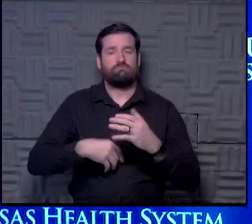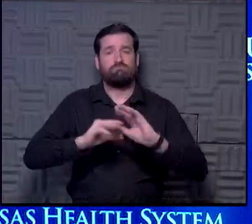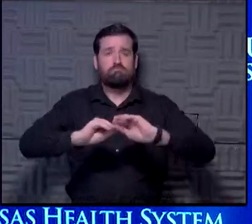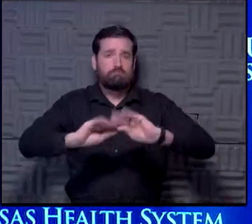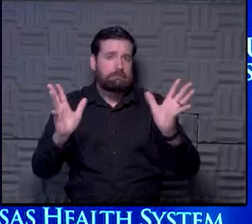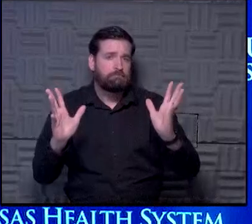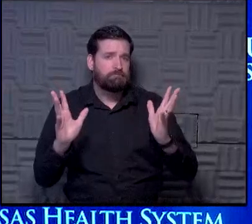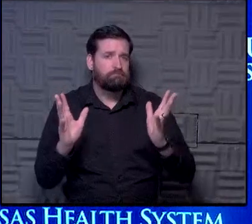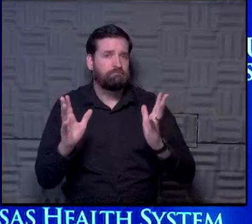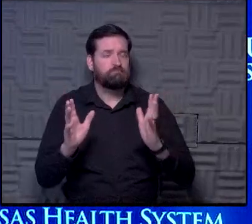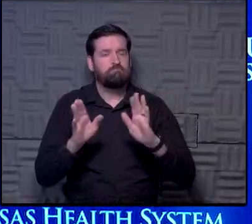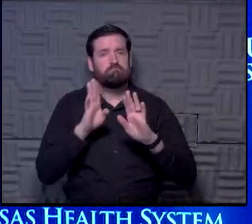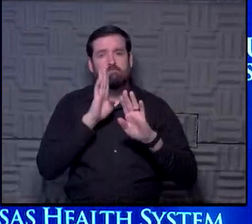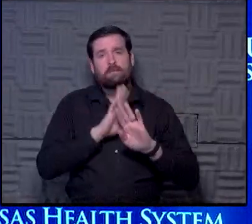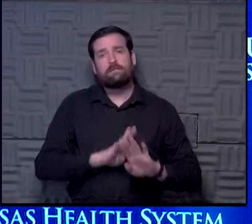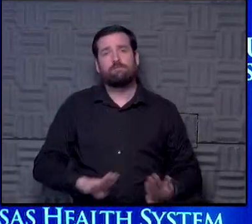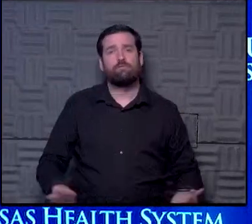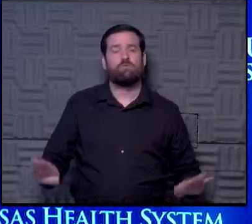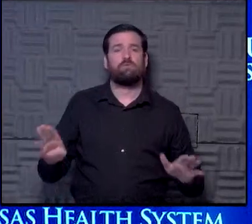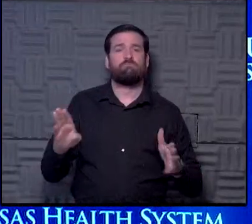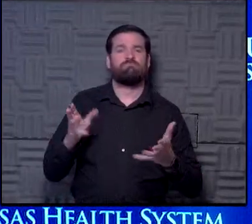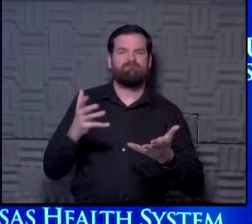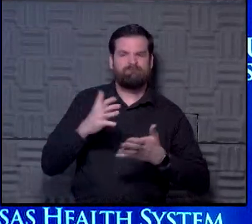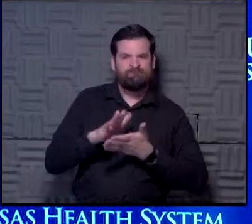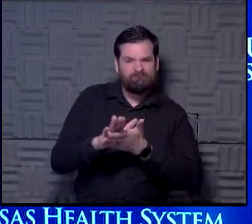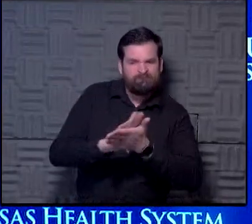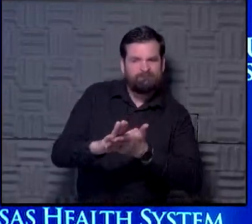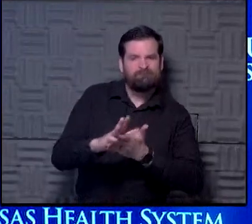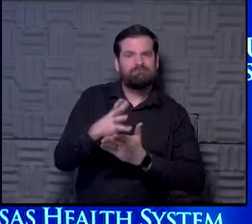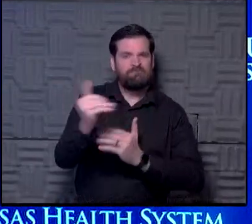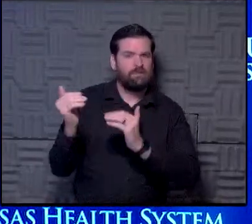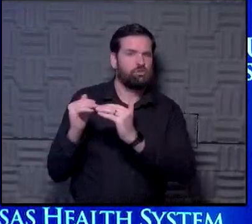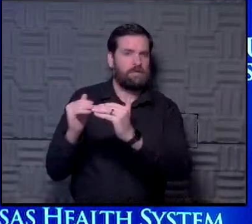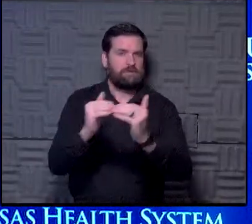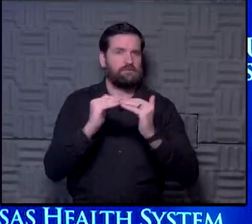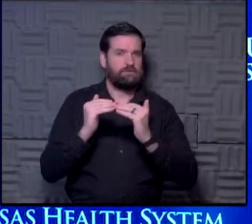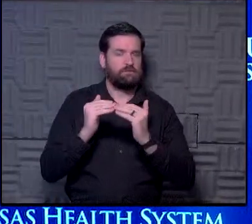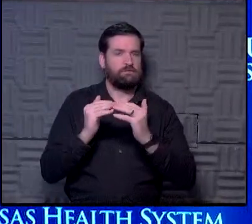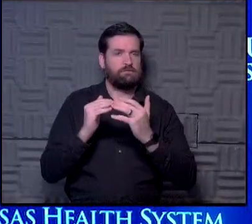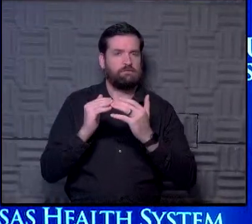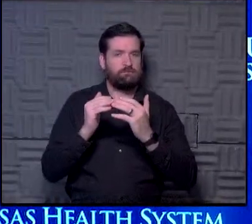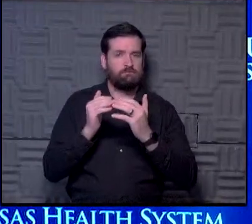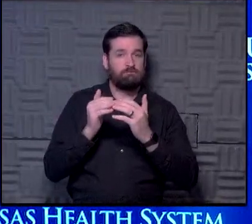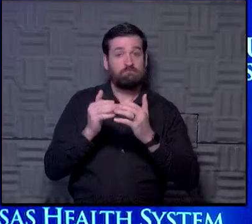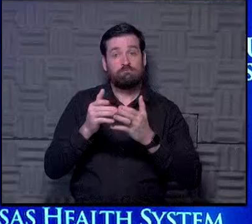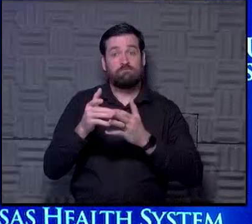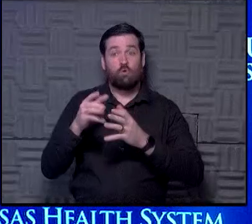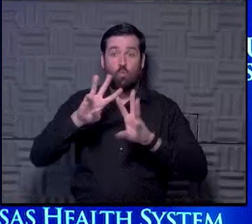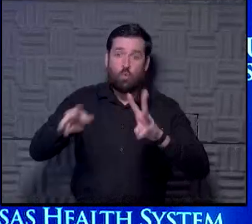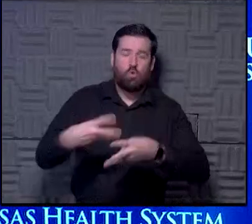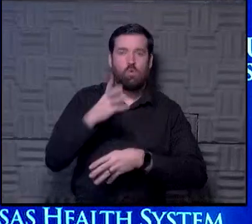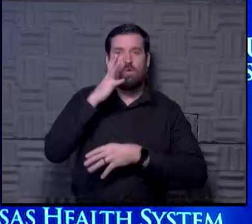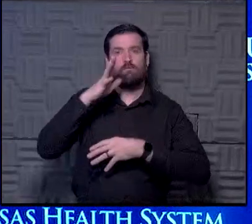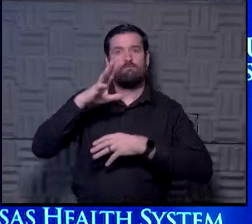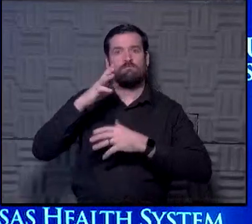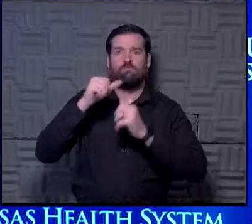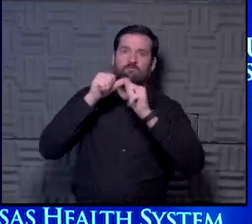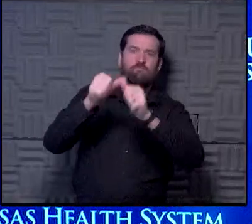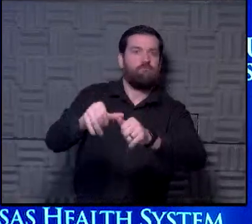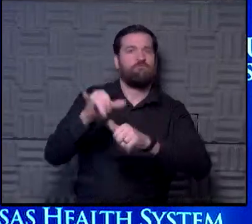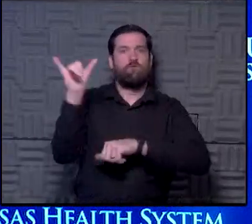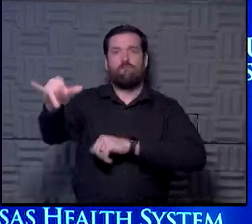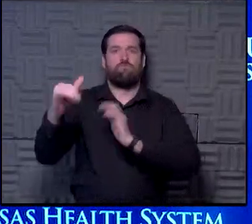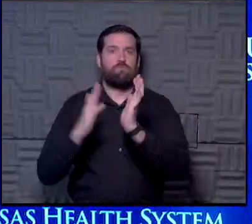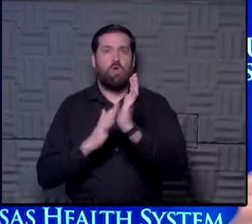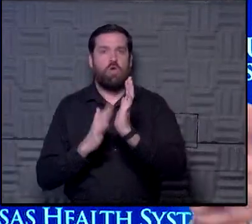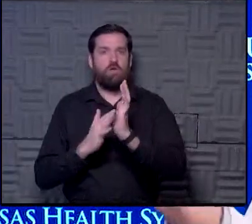plain, peaceful, generous, and just. A way which if followed, the world will forever applaud and God must forever bless."